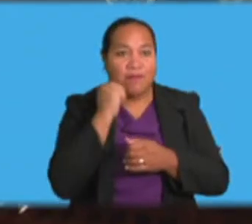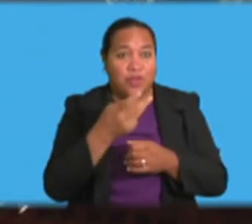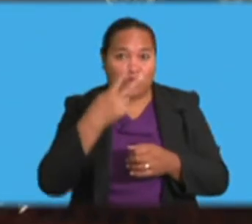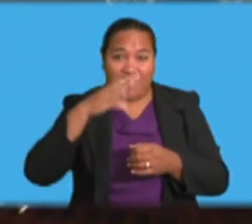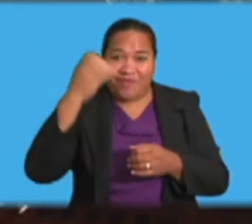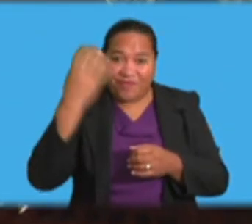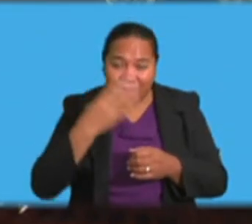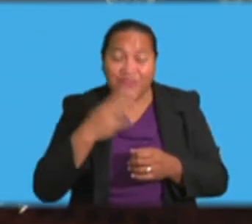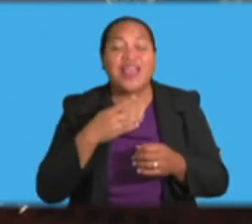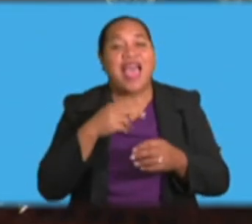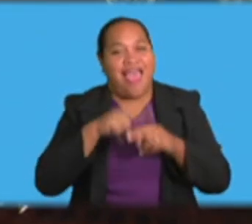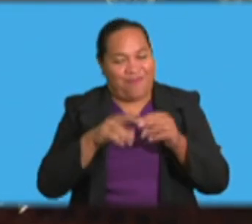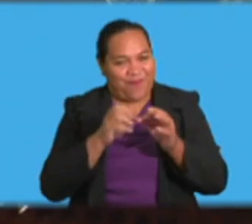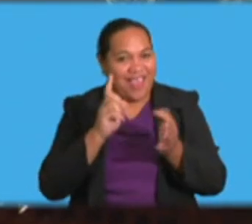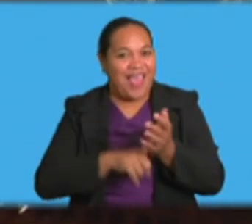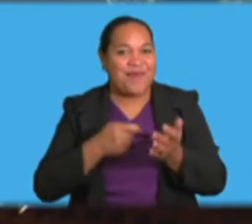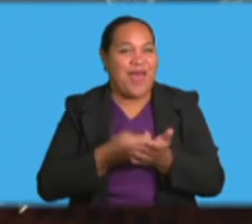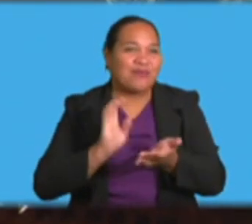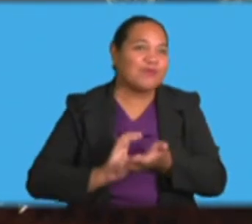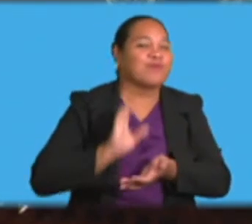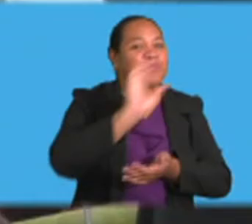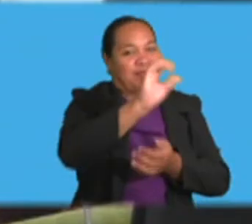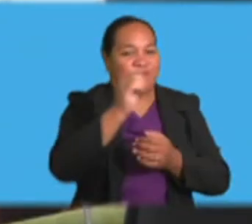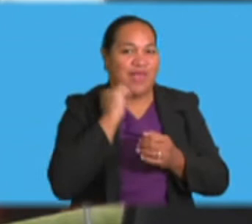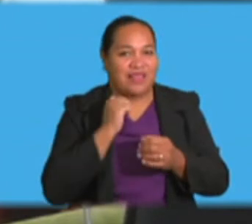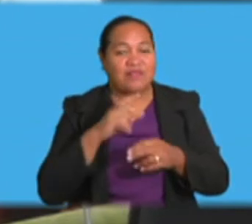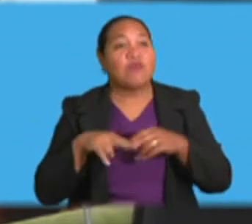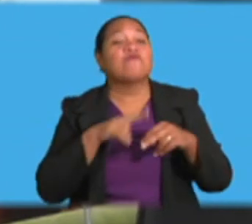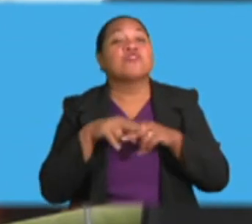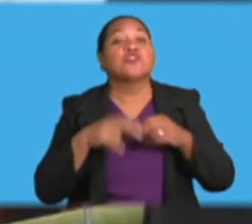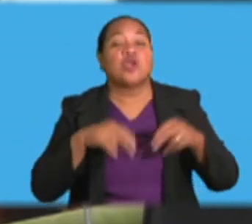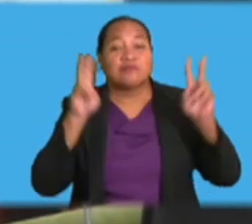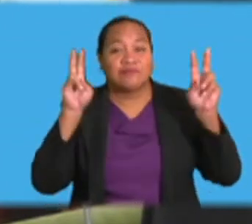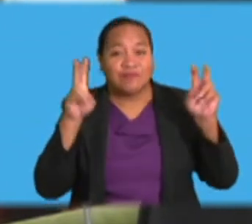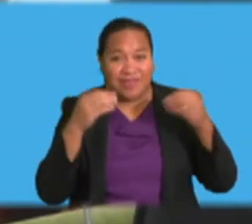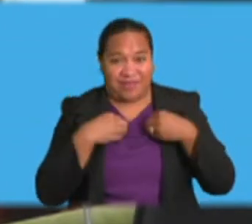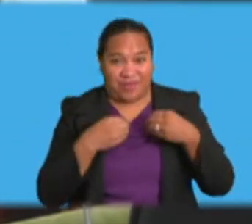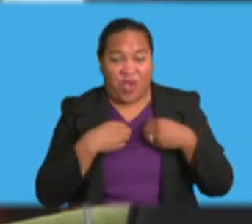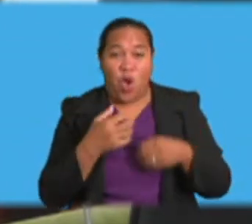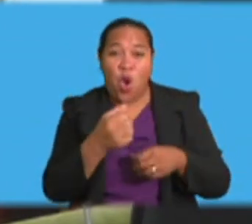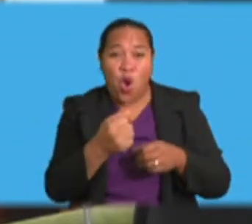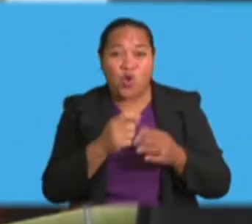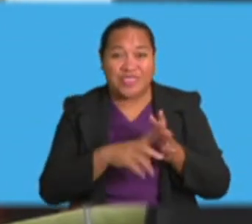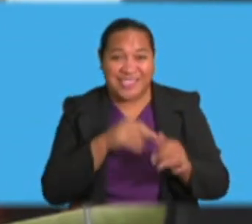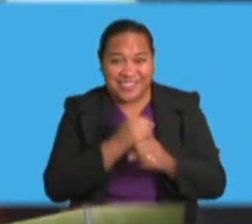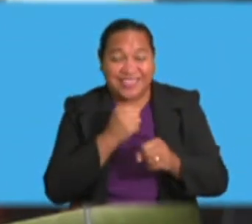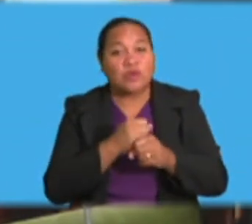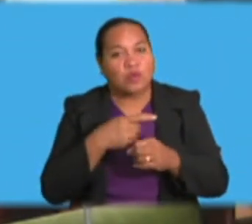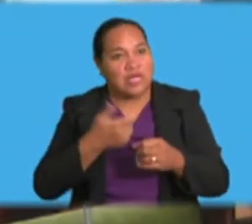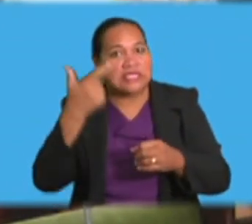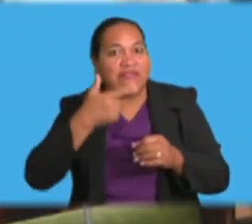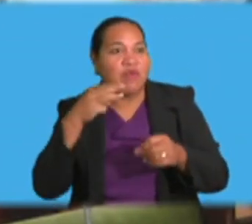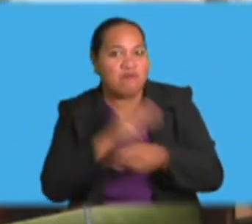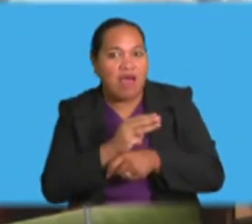FPL paid $6.7 million loan taken from Fijian holdings within 17 months of taking the loan. This